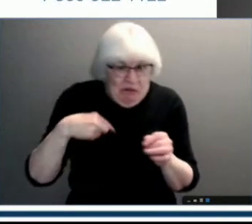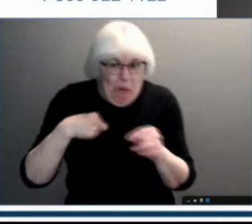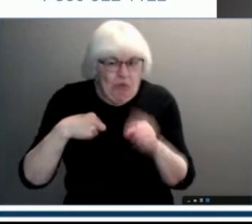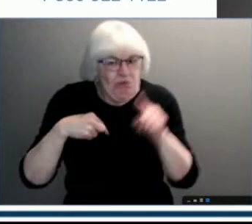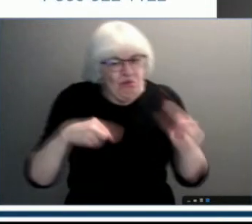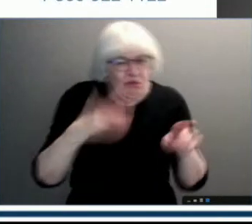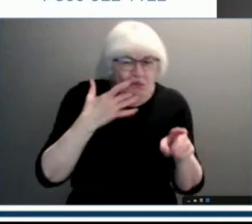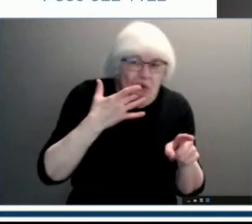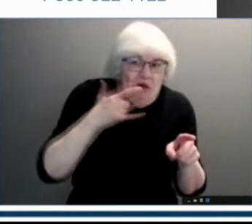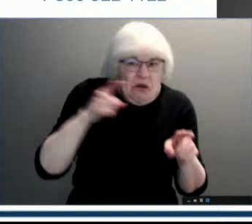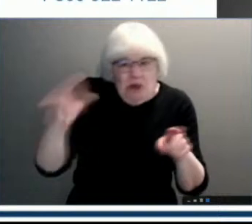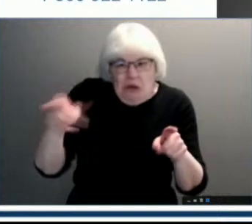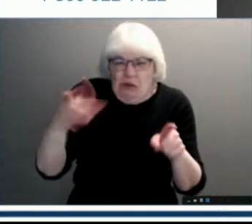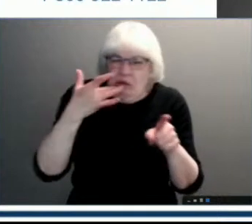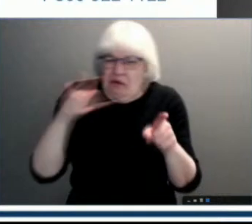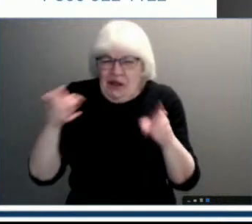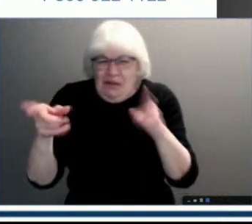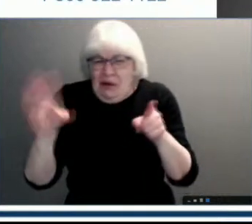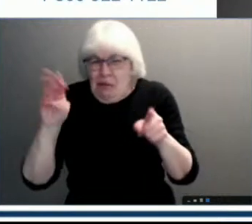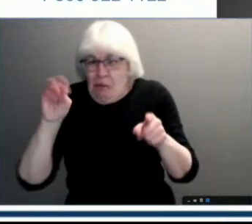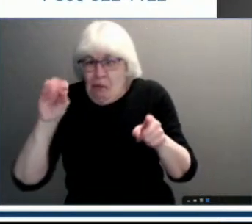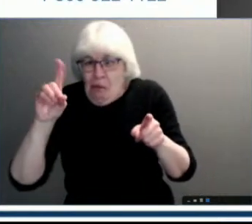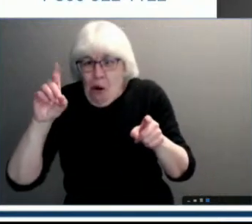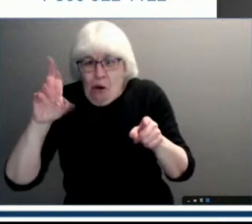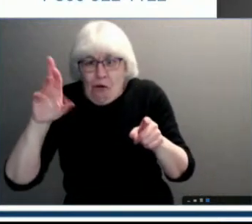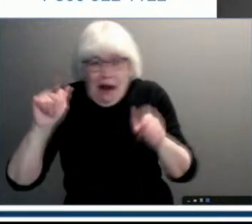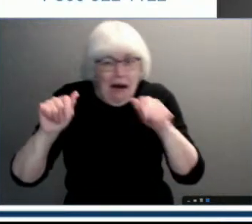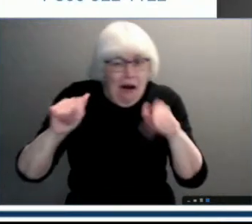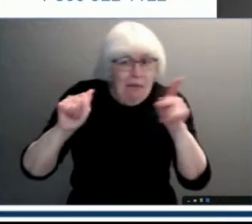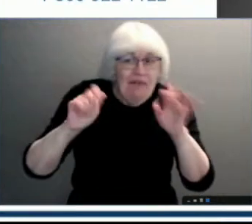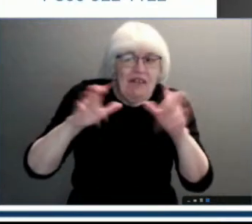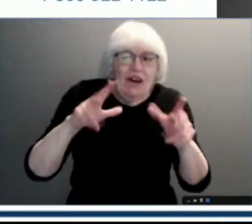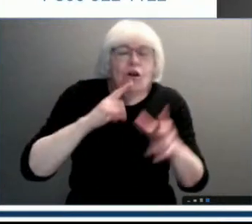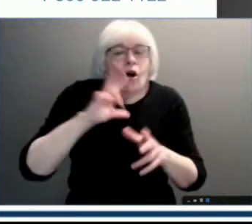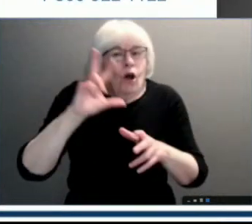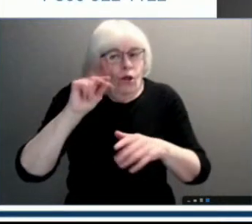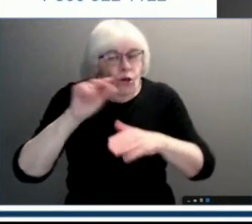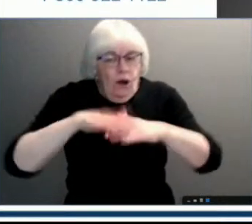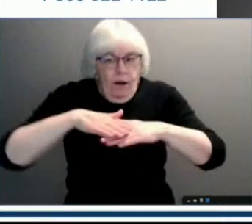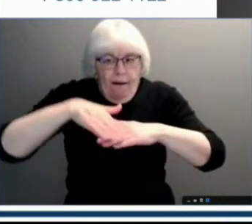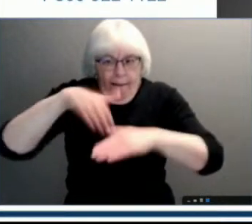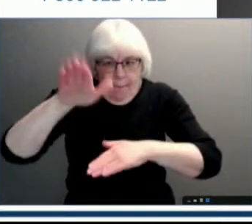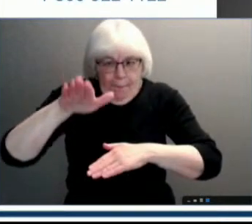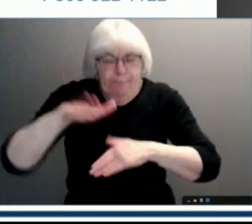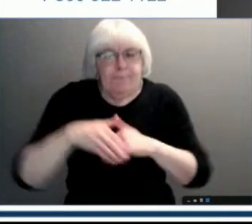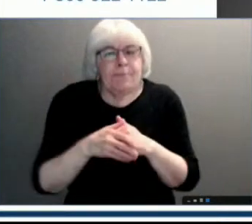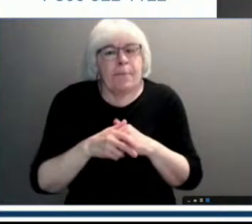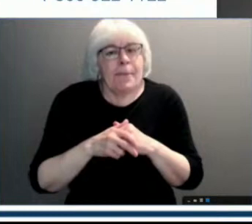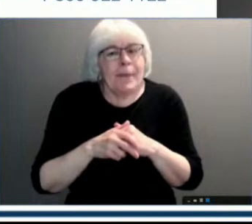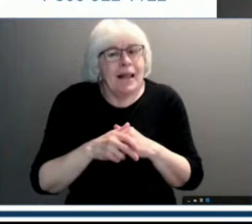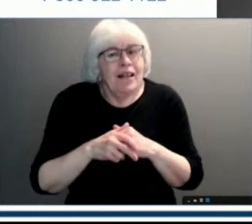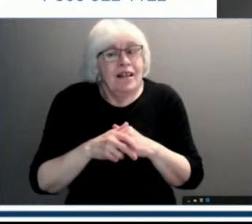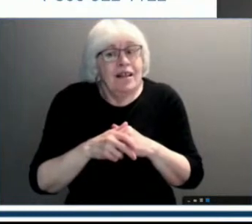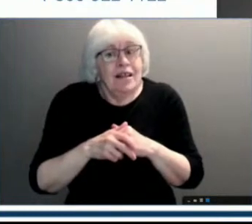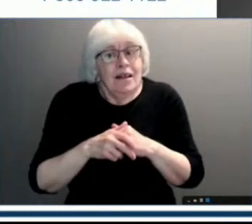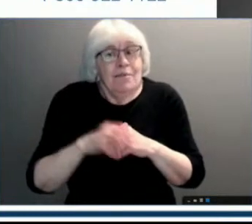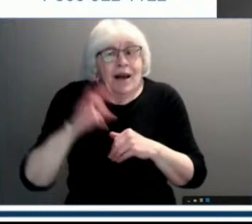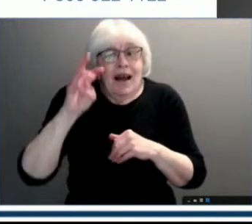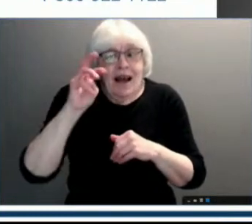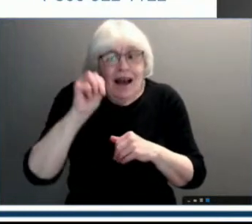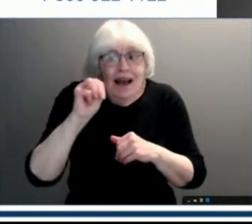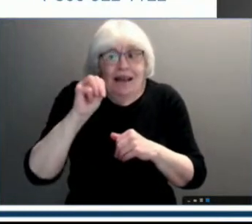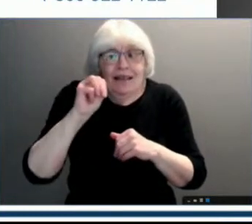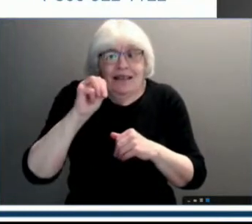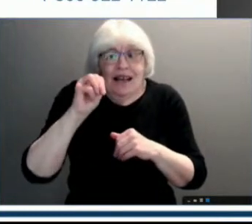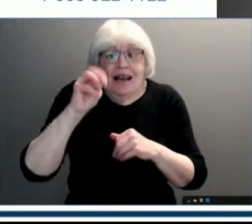are 30 or older. I've said many times since we started our vaccination that mRNA is the better vaccine, but it